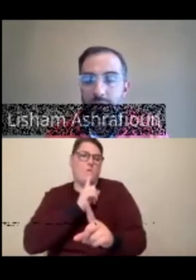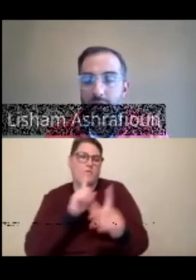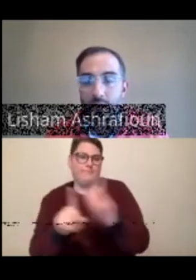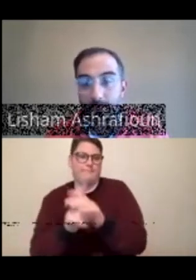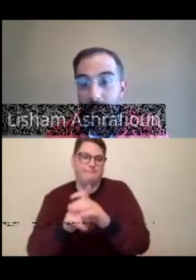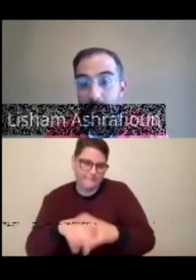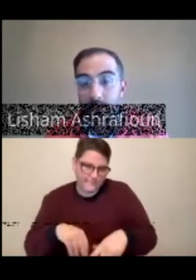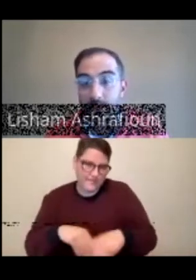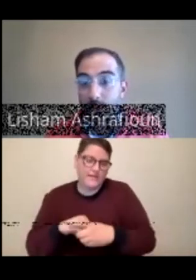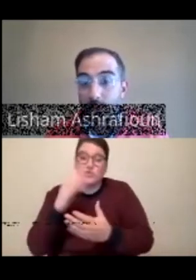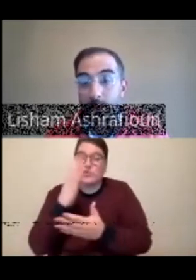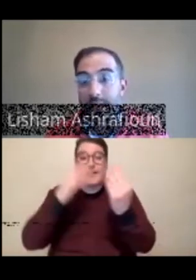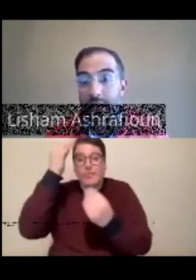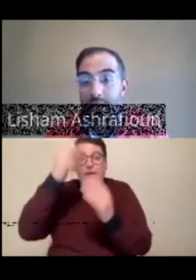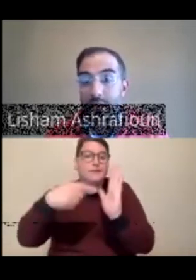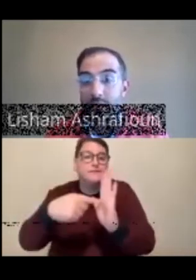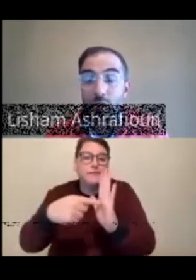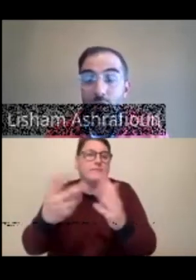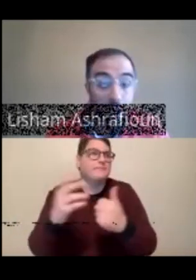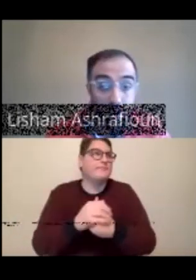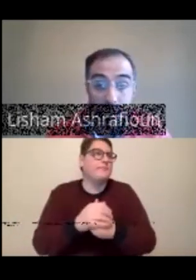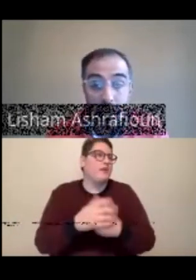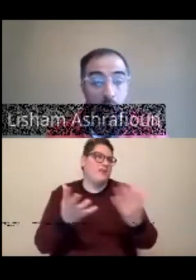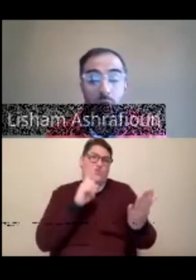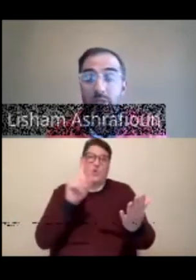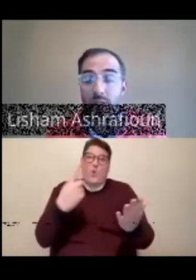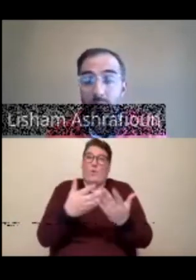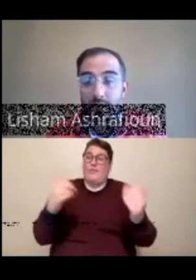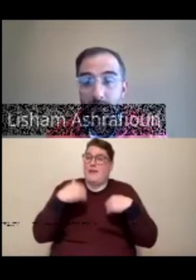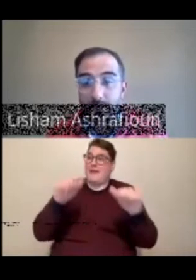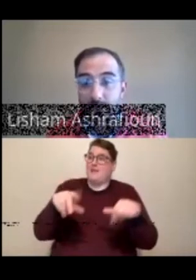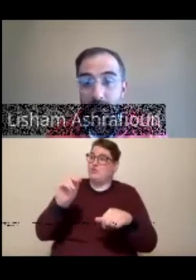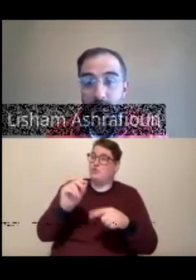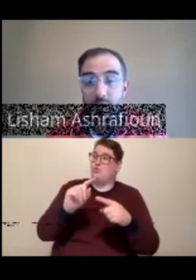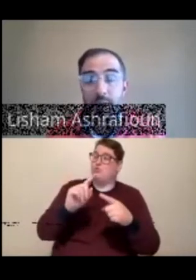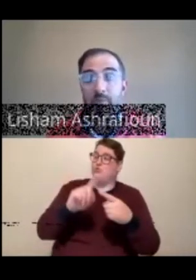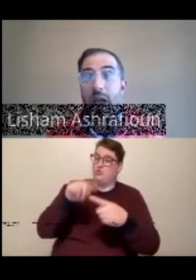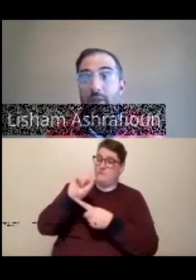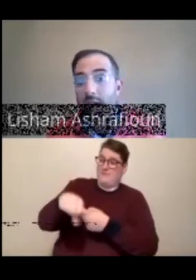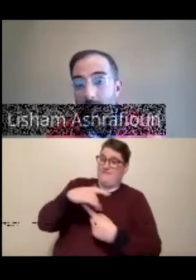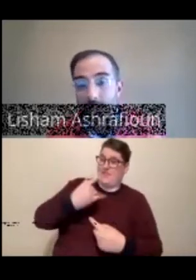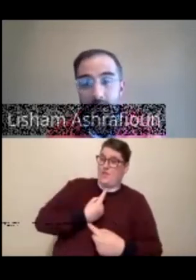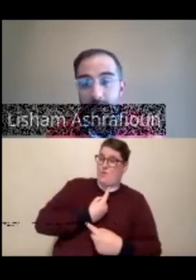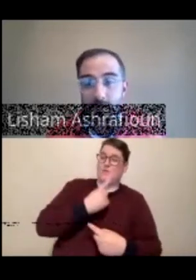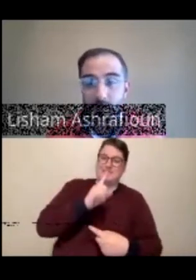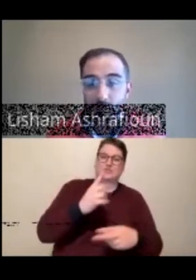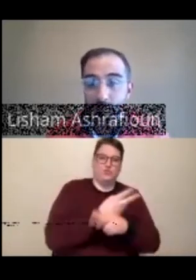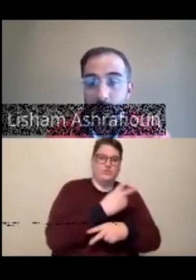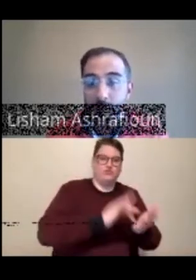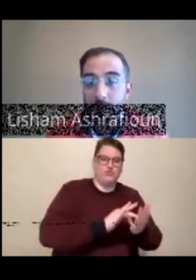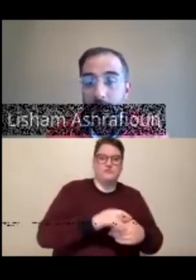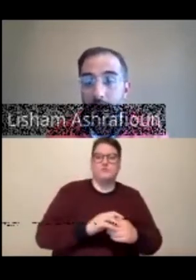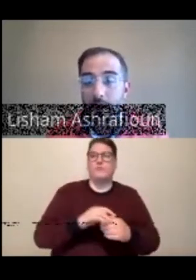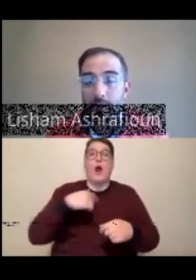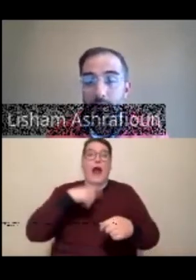So some of these thoughts might be like the only thing I can do to deal with being alone is to use my substances, or I have to hide my substance use